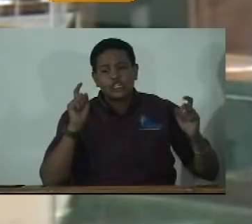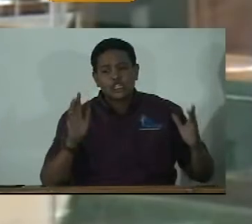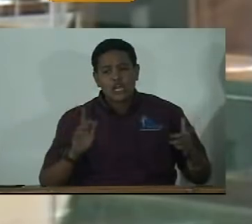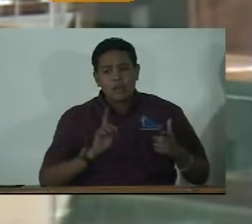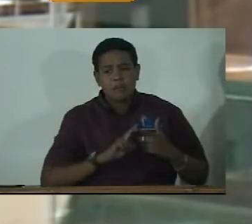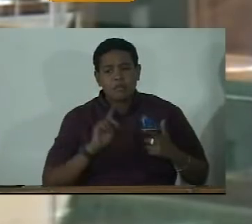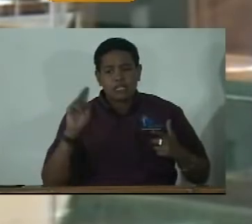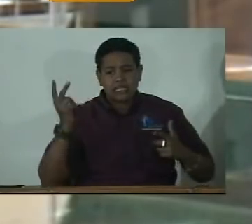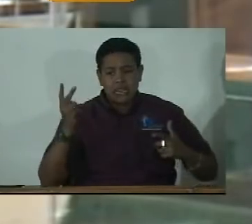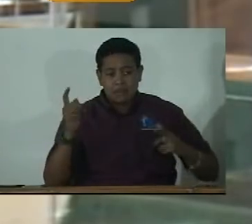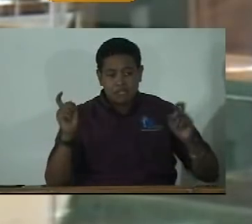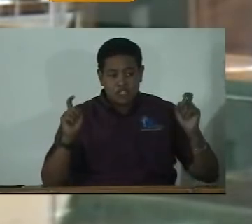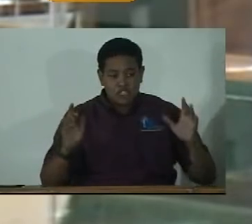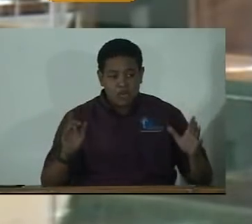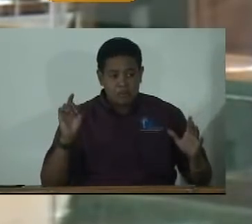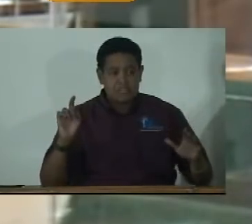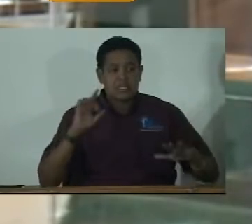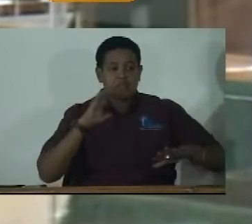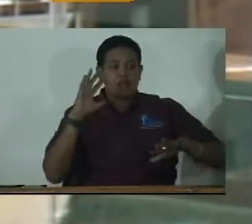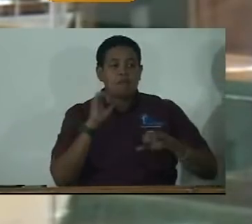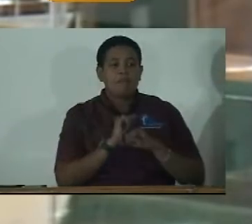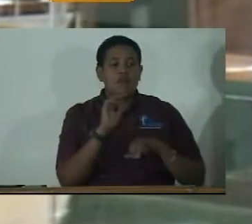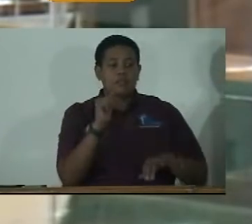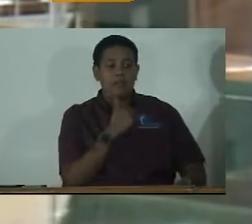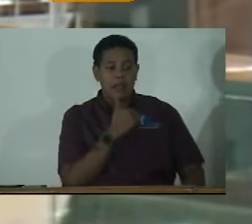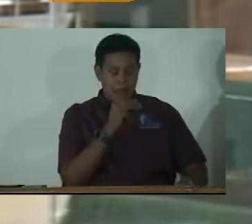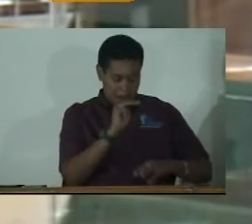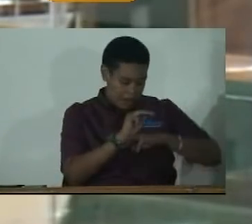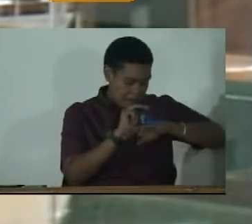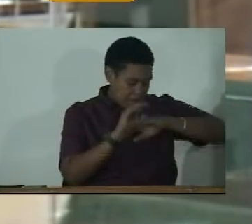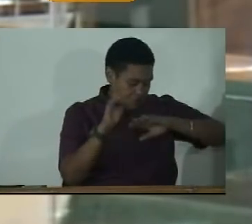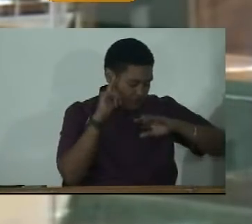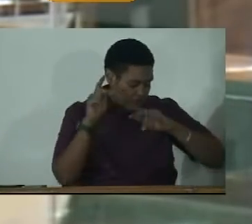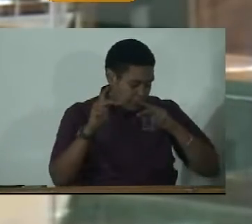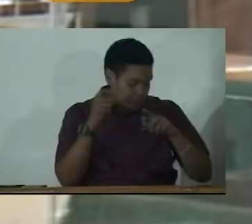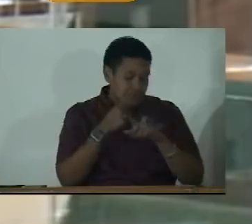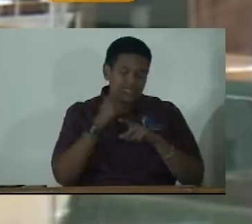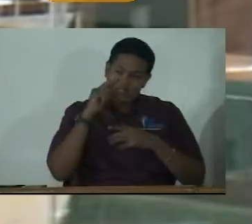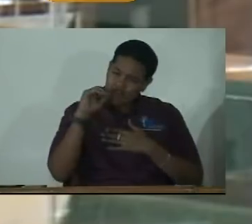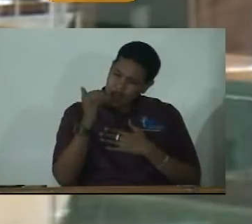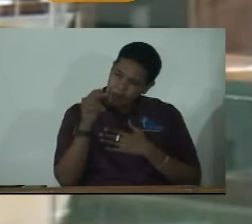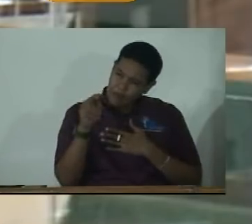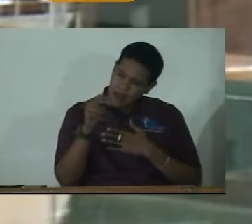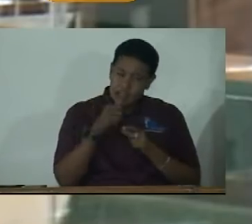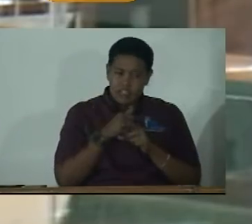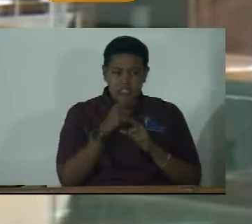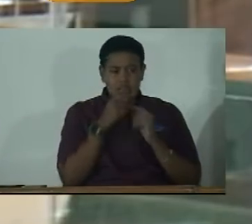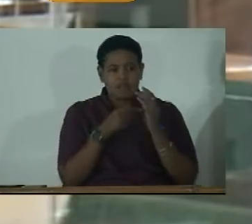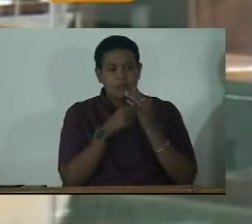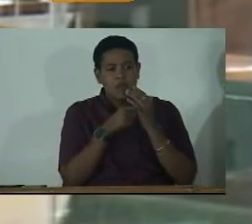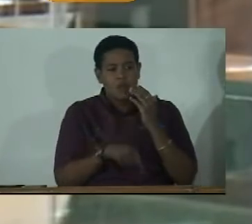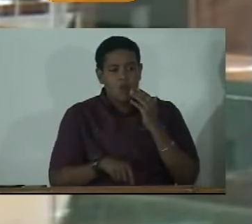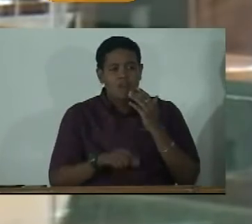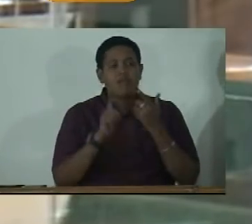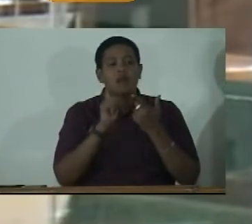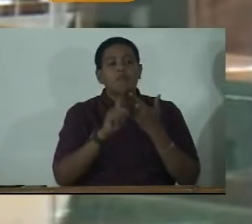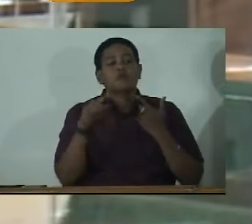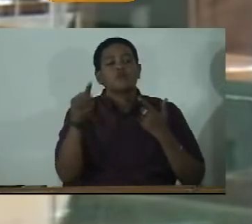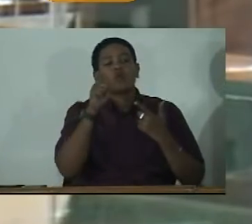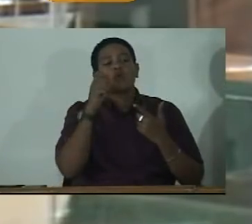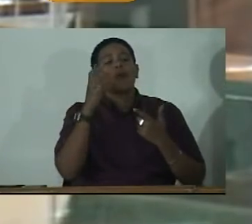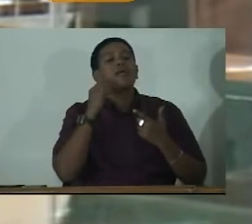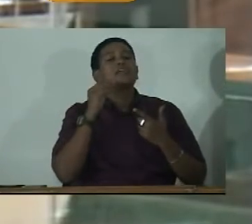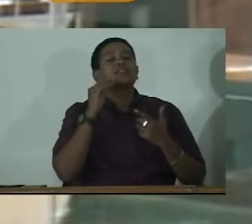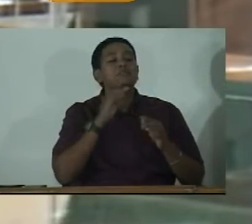deputy chairman, shall be appointed by the minister from amongst persons appearing to him to be qualified and who have experience